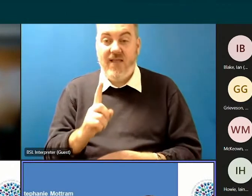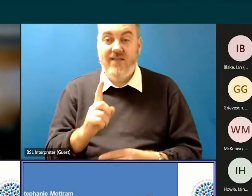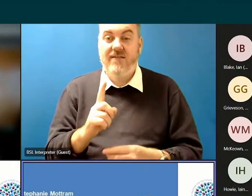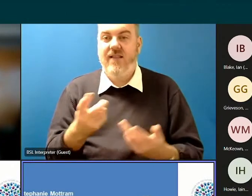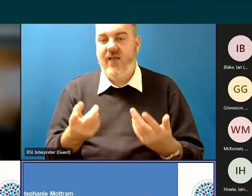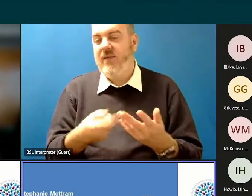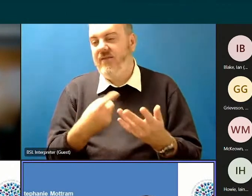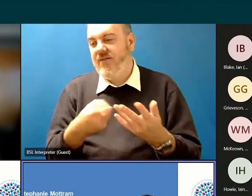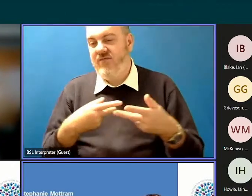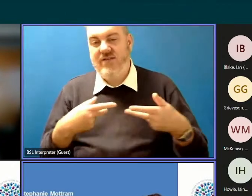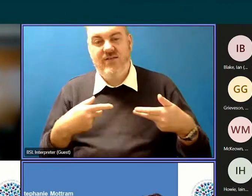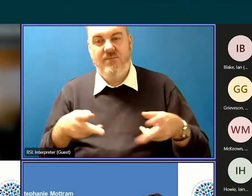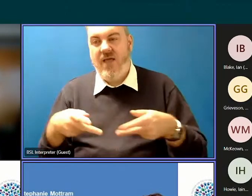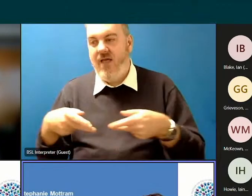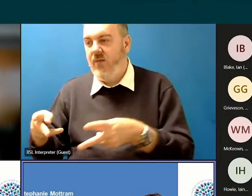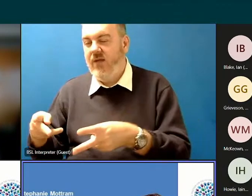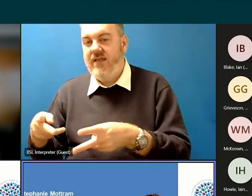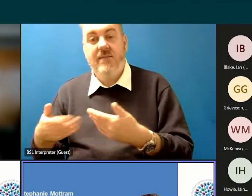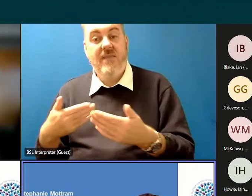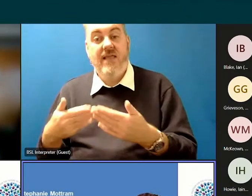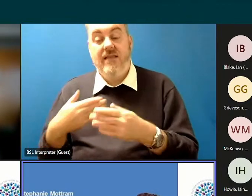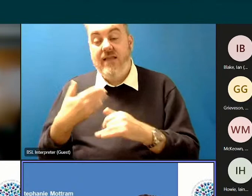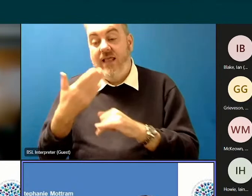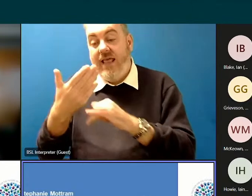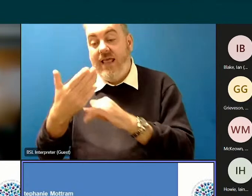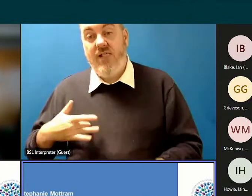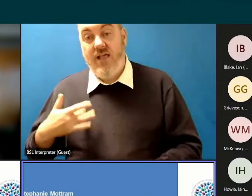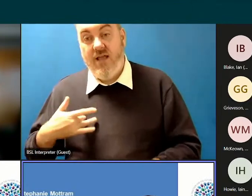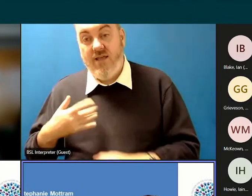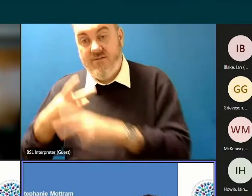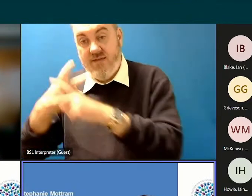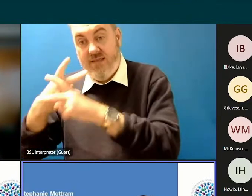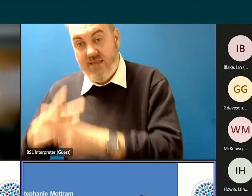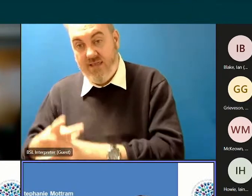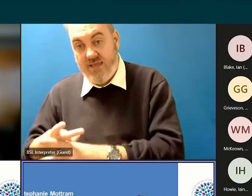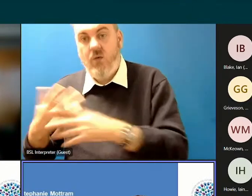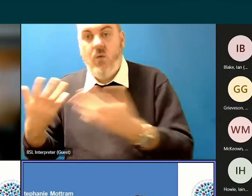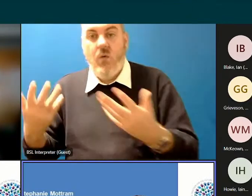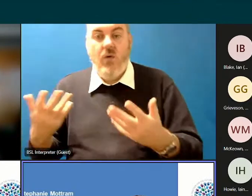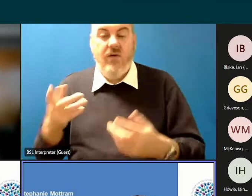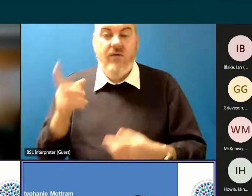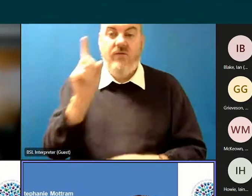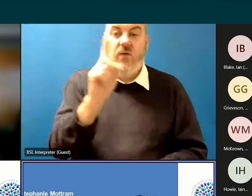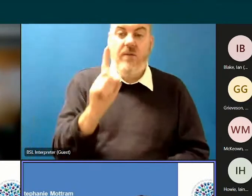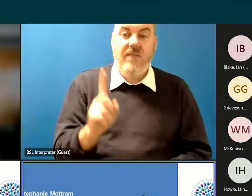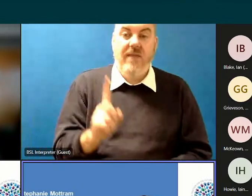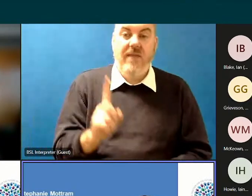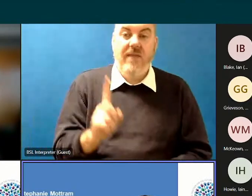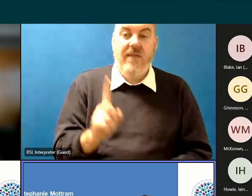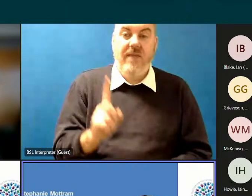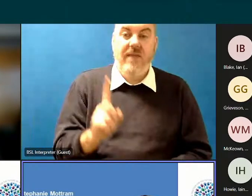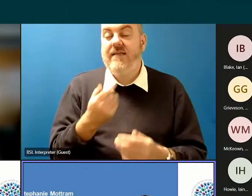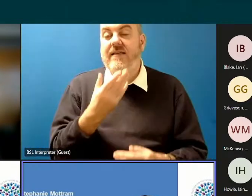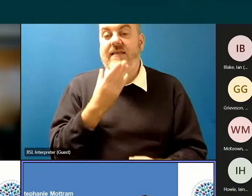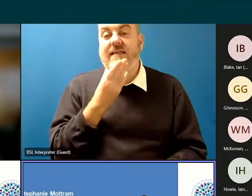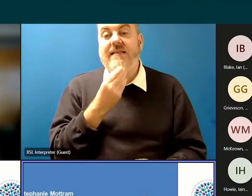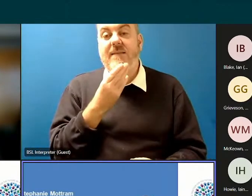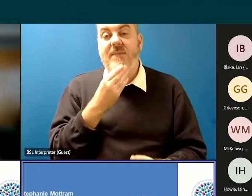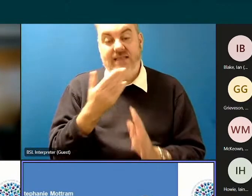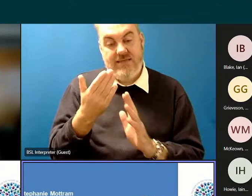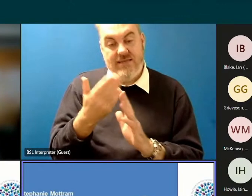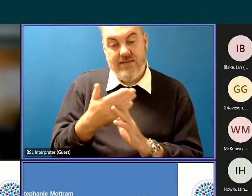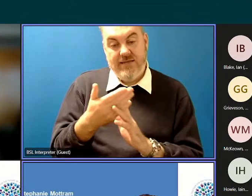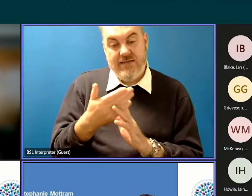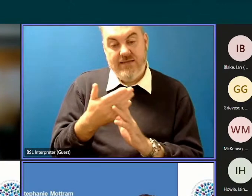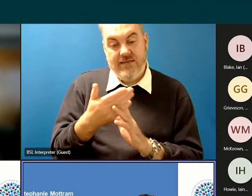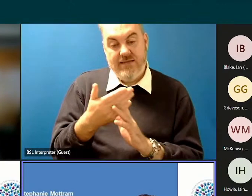pathways for people, whether that be palliative end of life care, or whether that be for some intermediate care, whereby our home teams